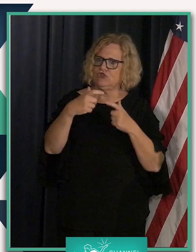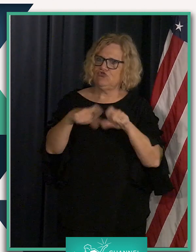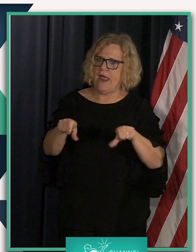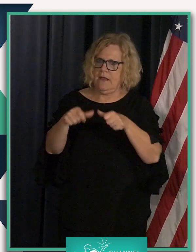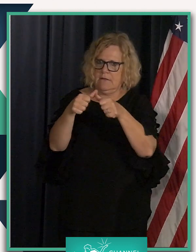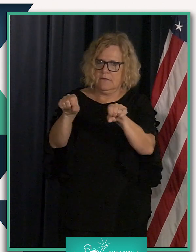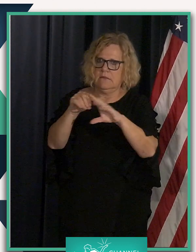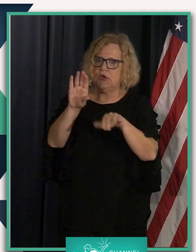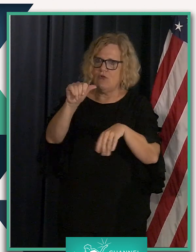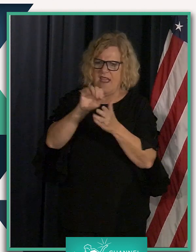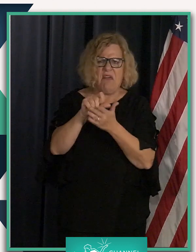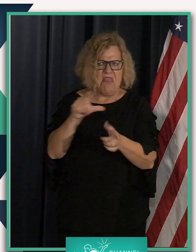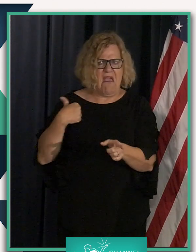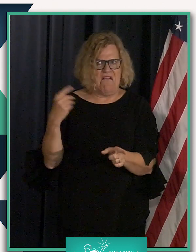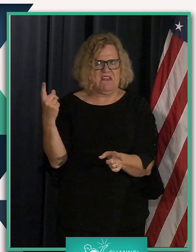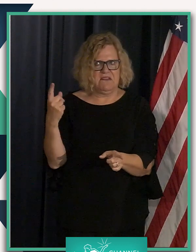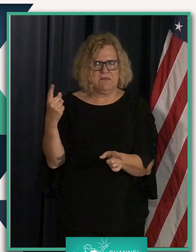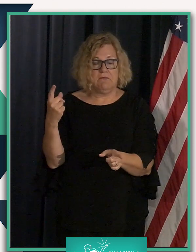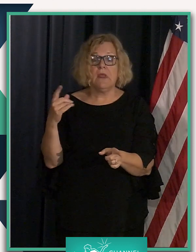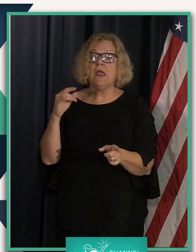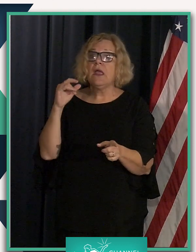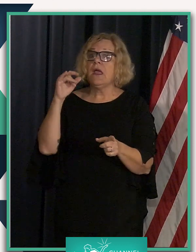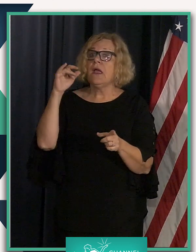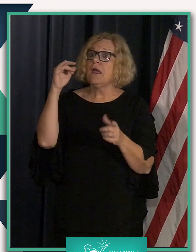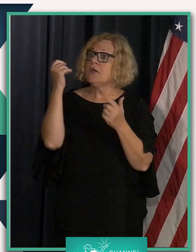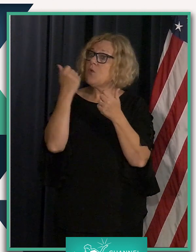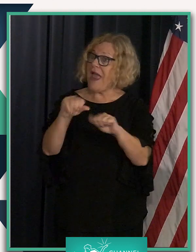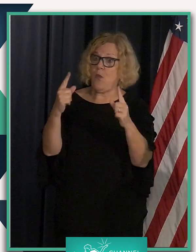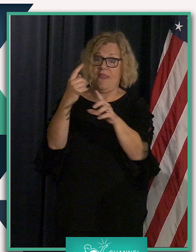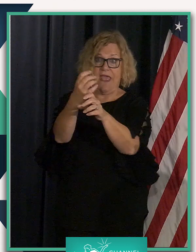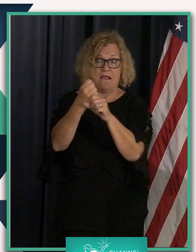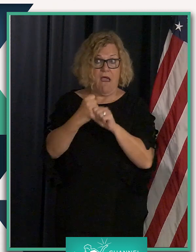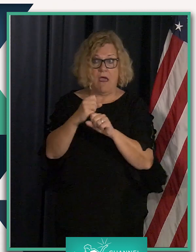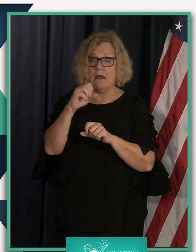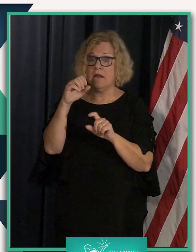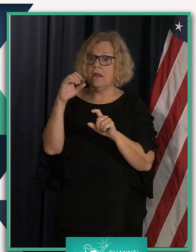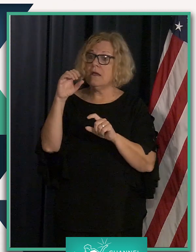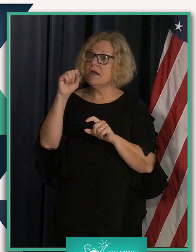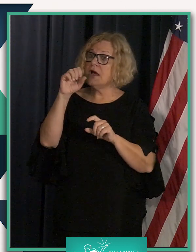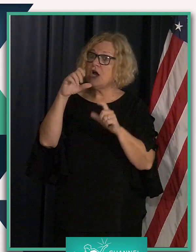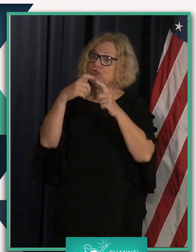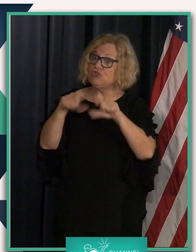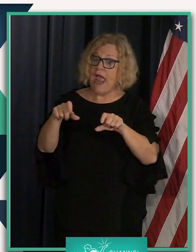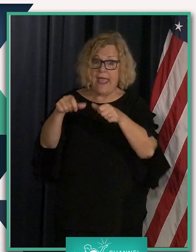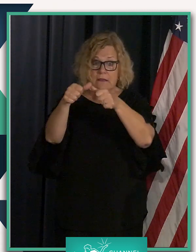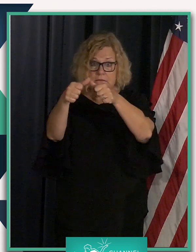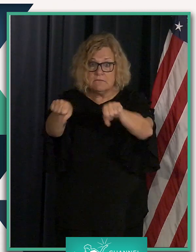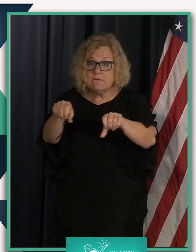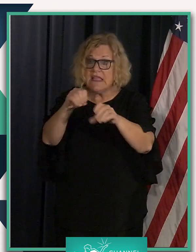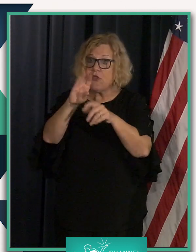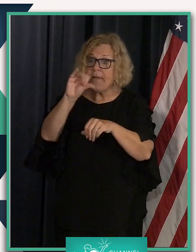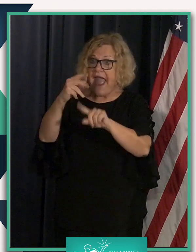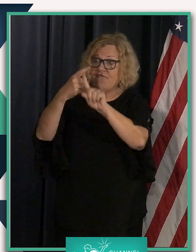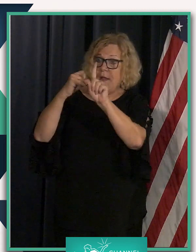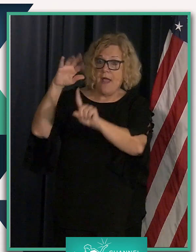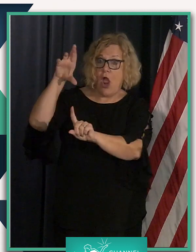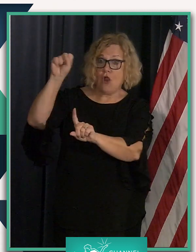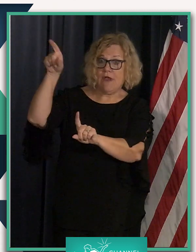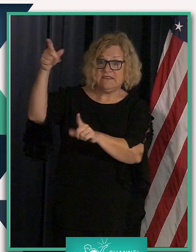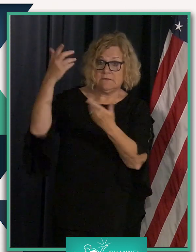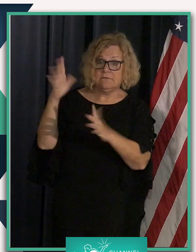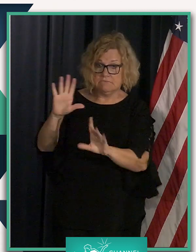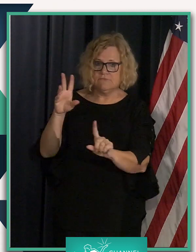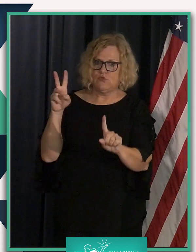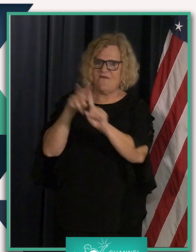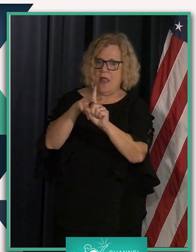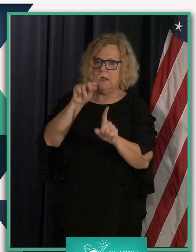deposited to your bank account, they've got it. So anybody who got a stimulus check dropped directly into their bank account that